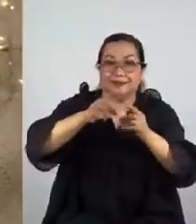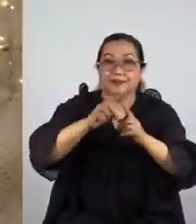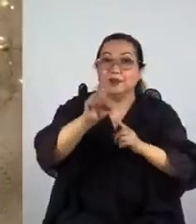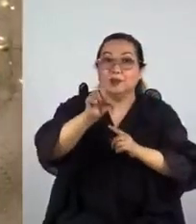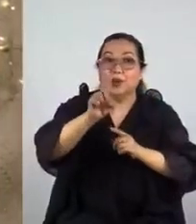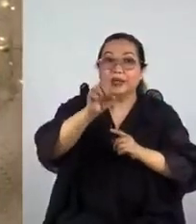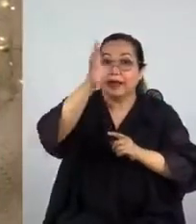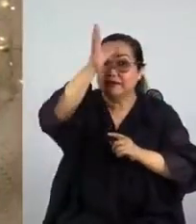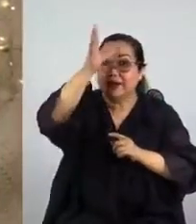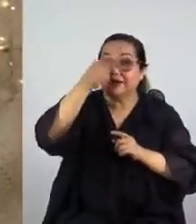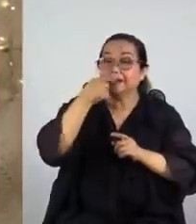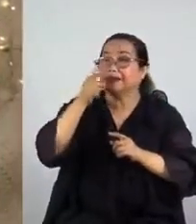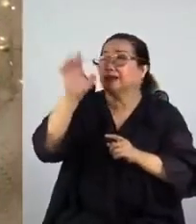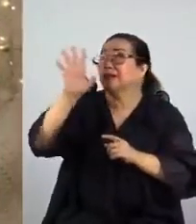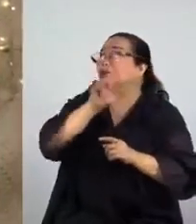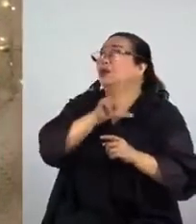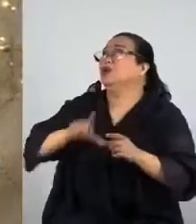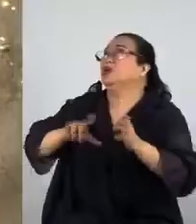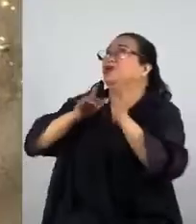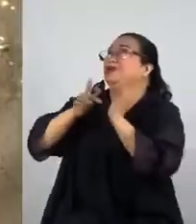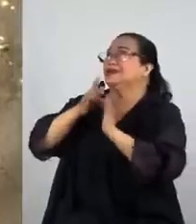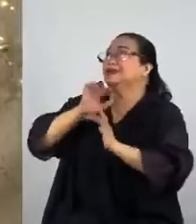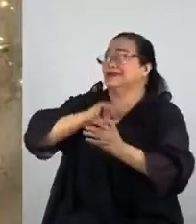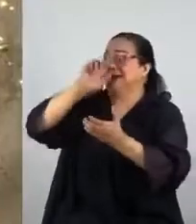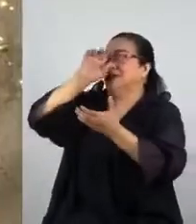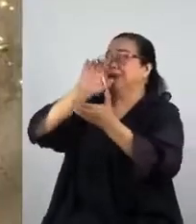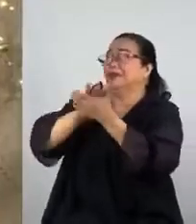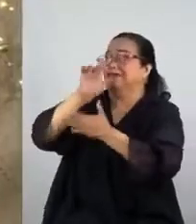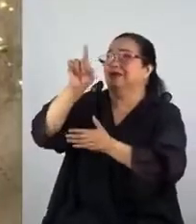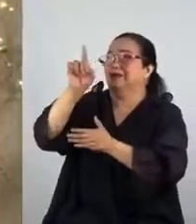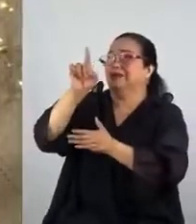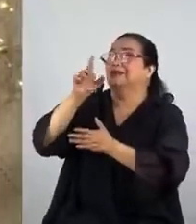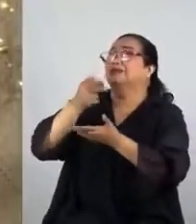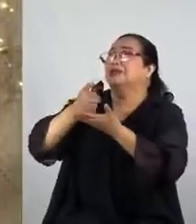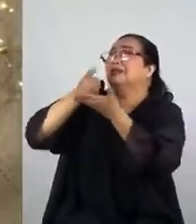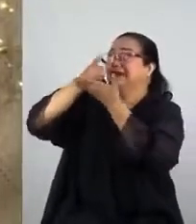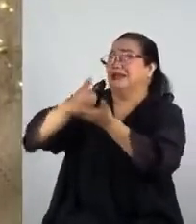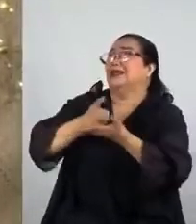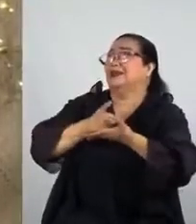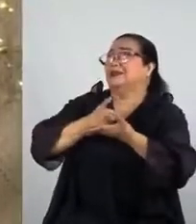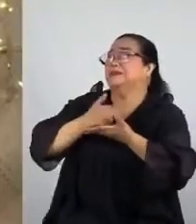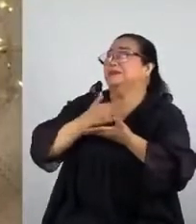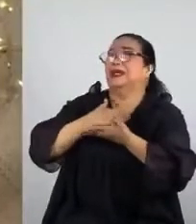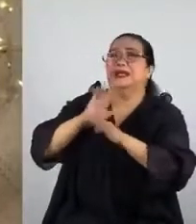say? Lord, I believe. Help my unbelief.